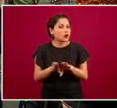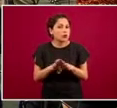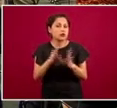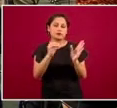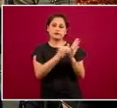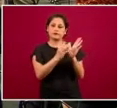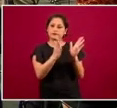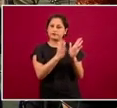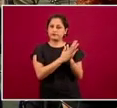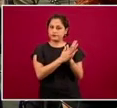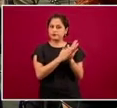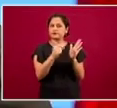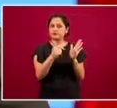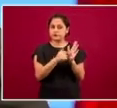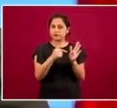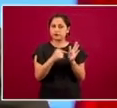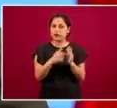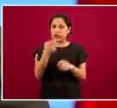so.